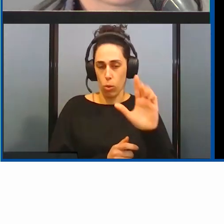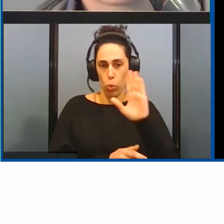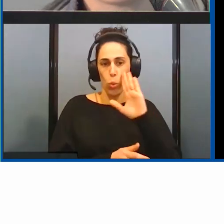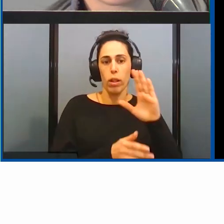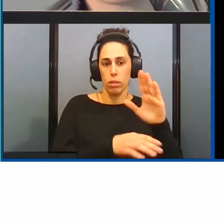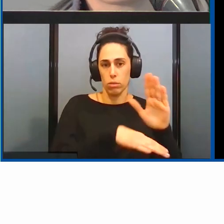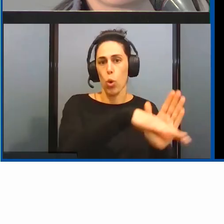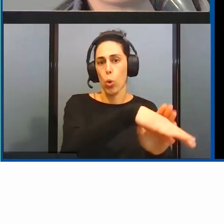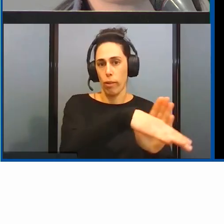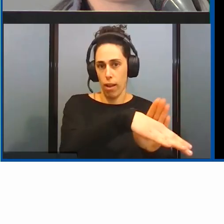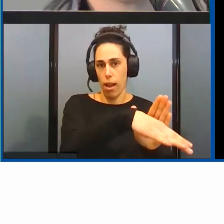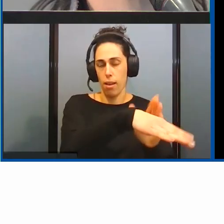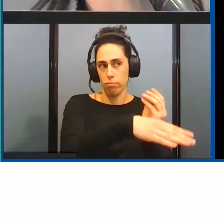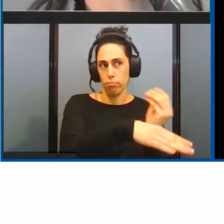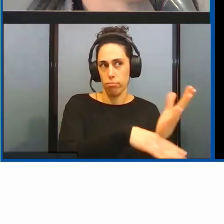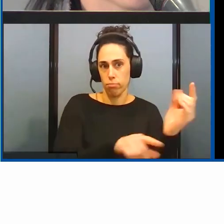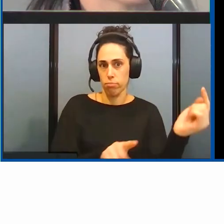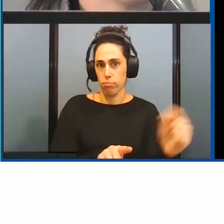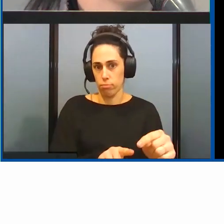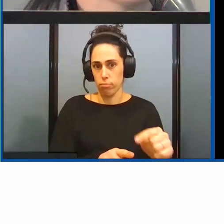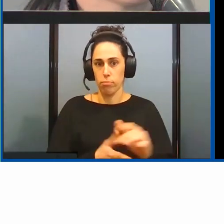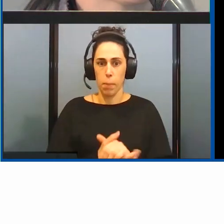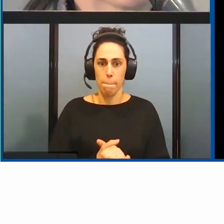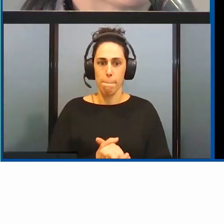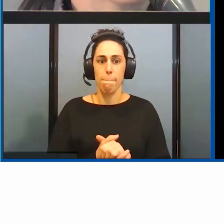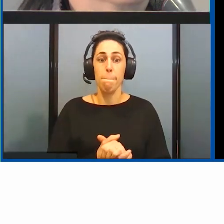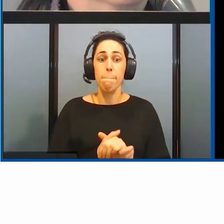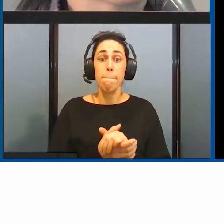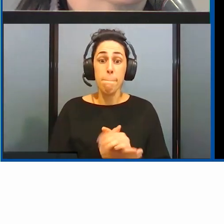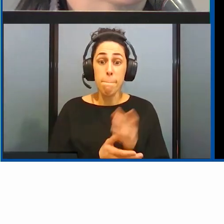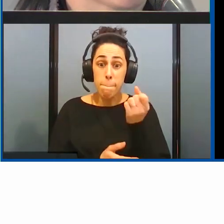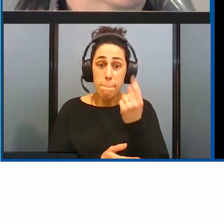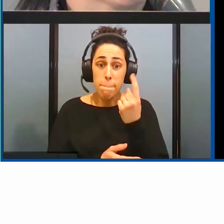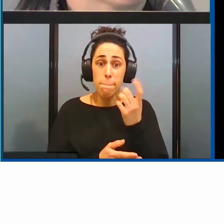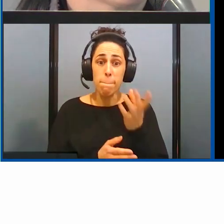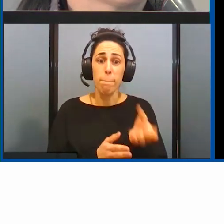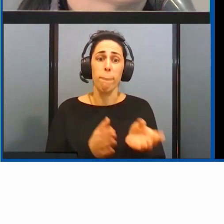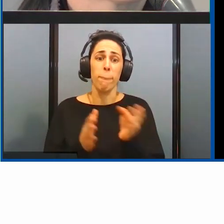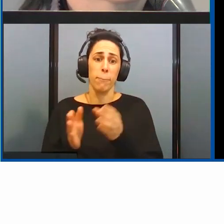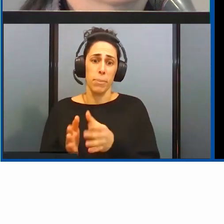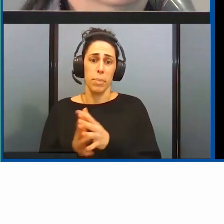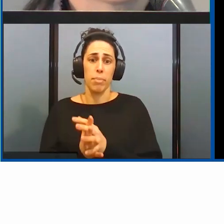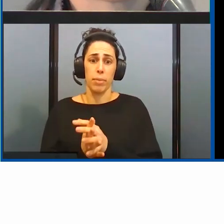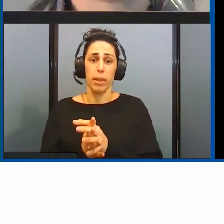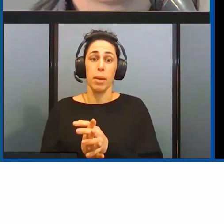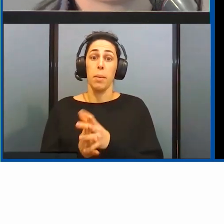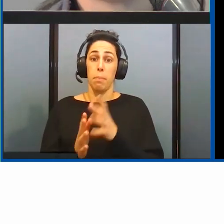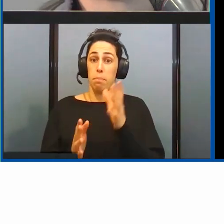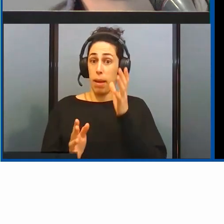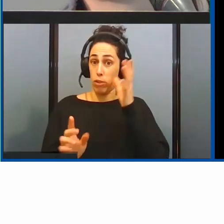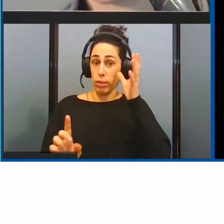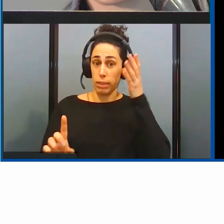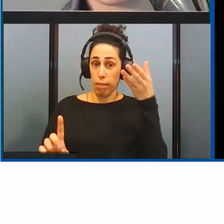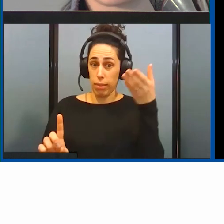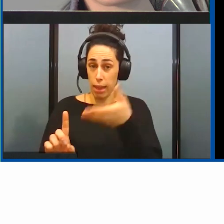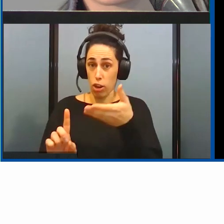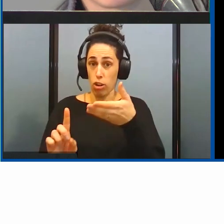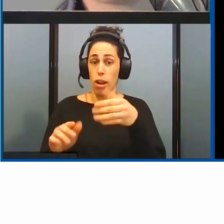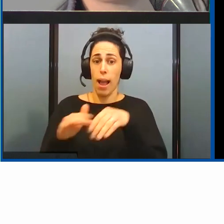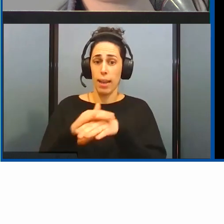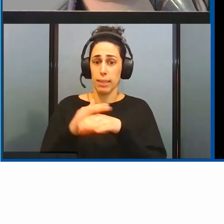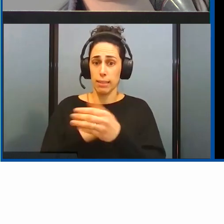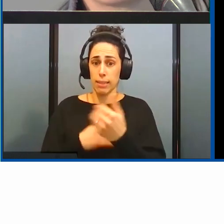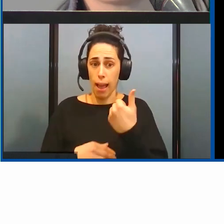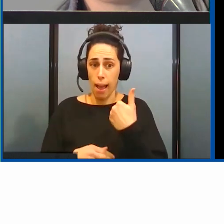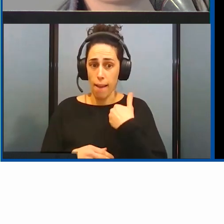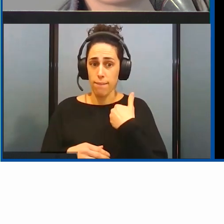not generally in a role where you can call them and ask for representation. So in a divorce proceeding, for